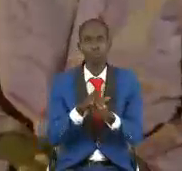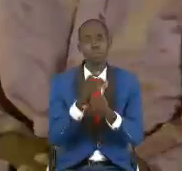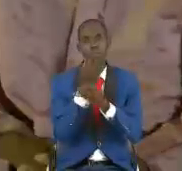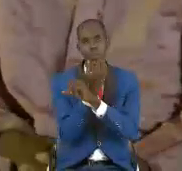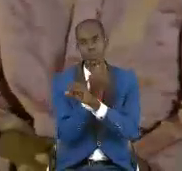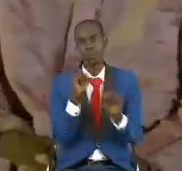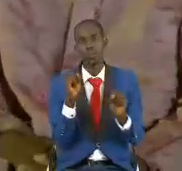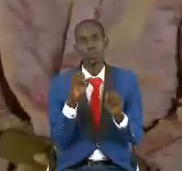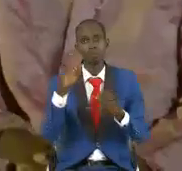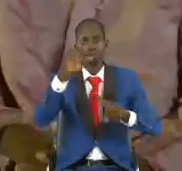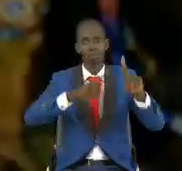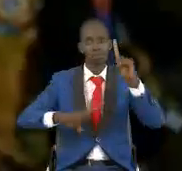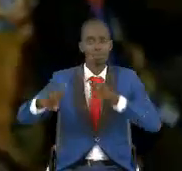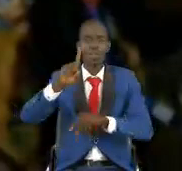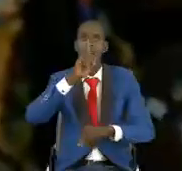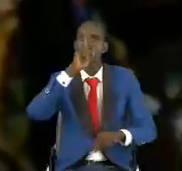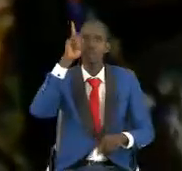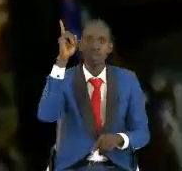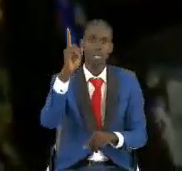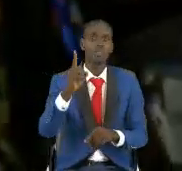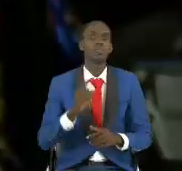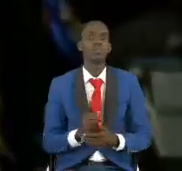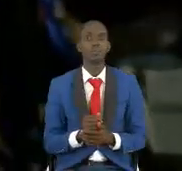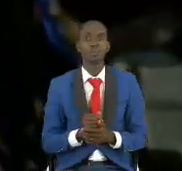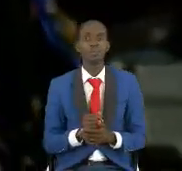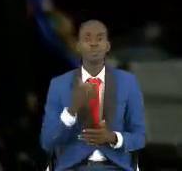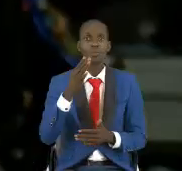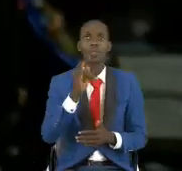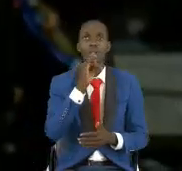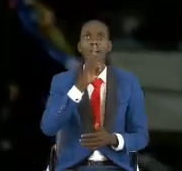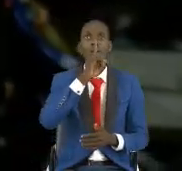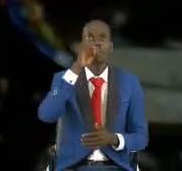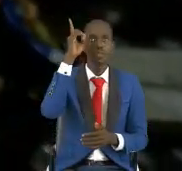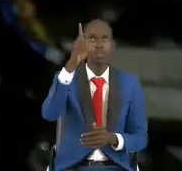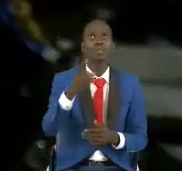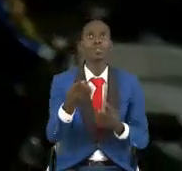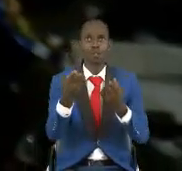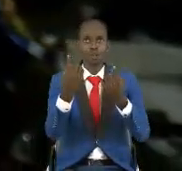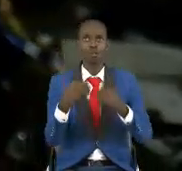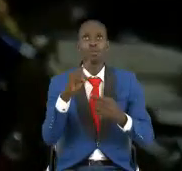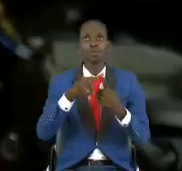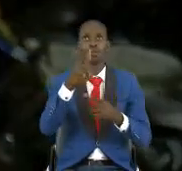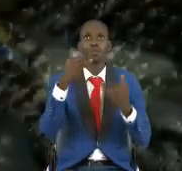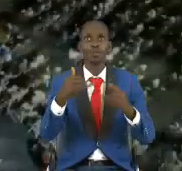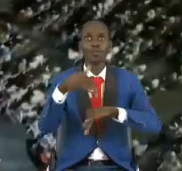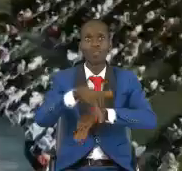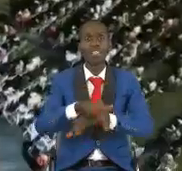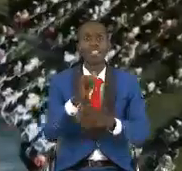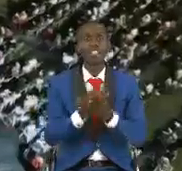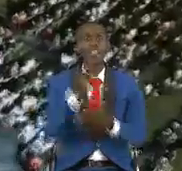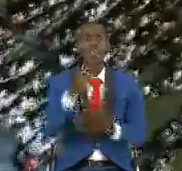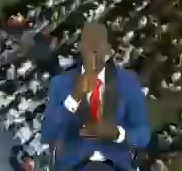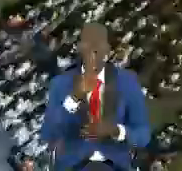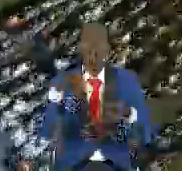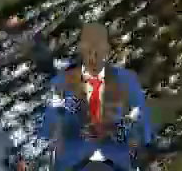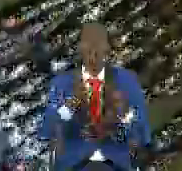say, assurance. There's assurance coming from heaven upon your life tonight that you are going to be redeemed.